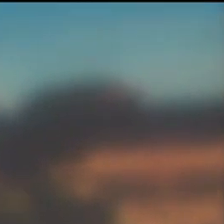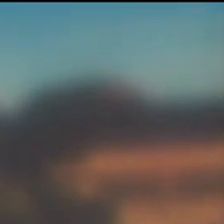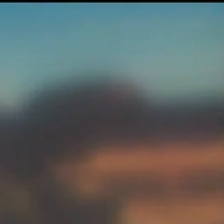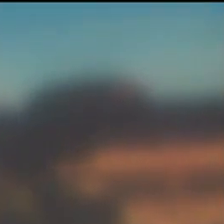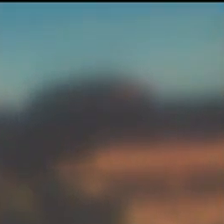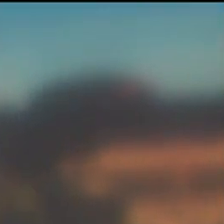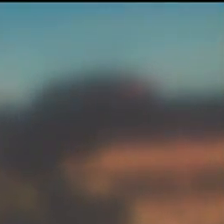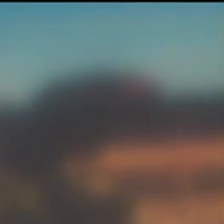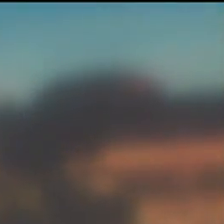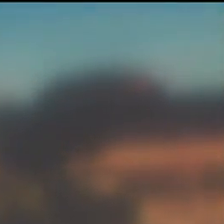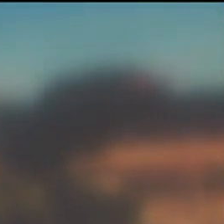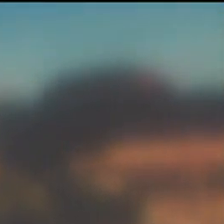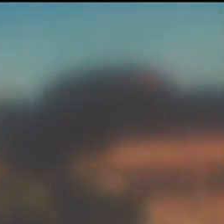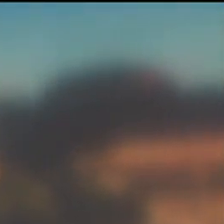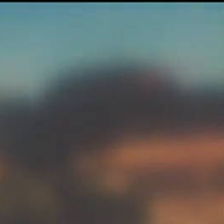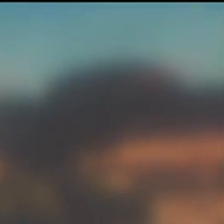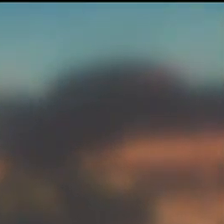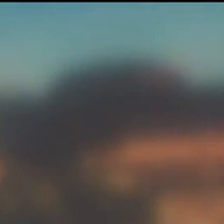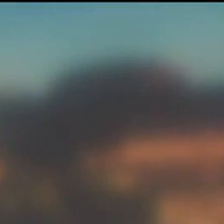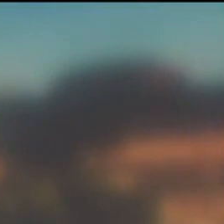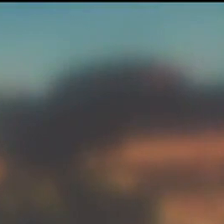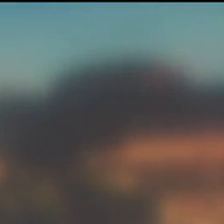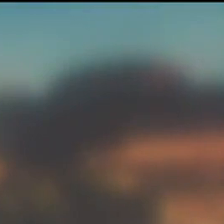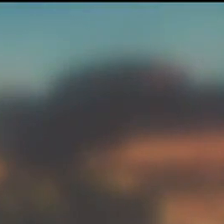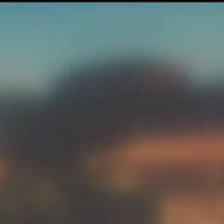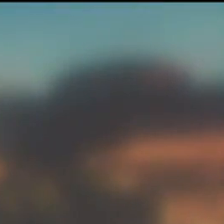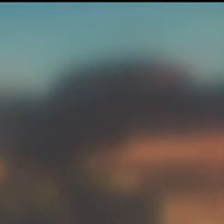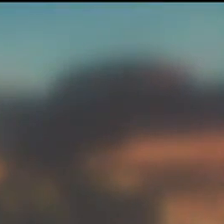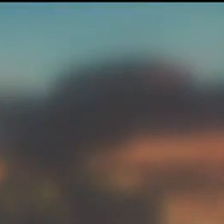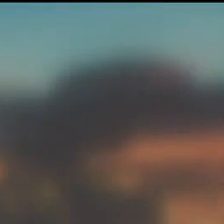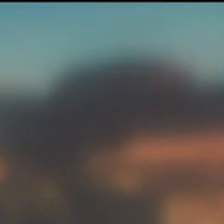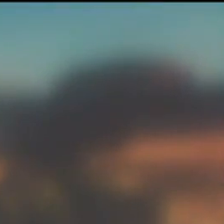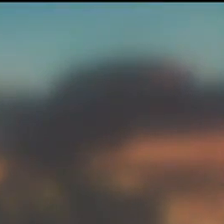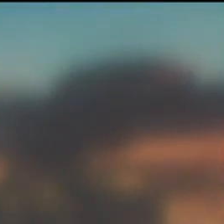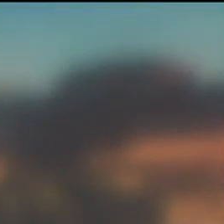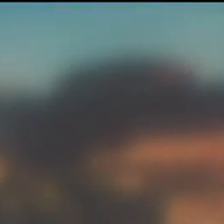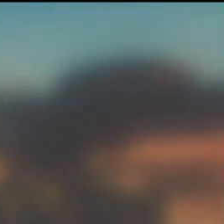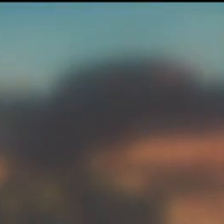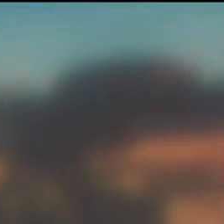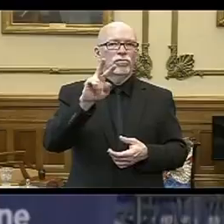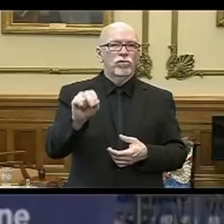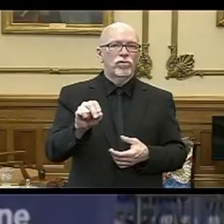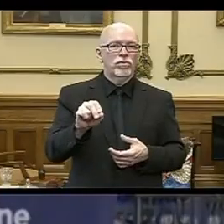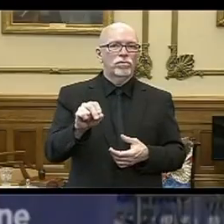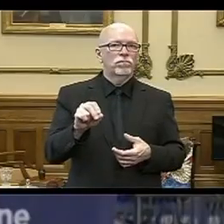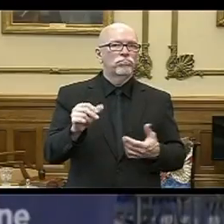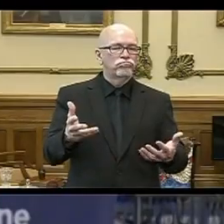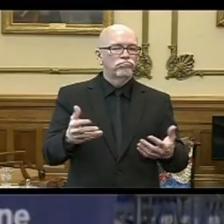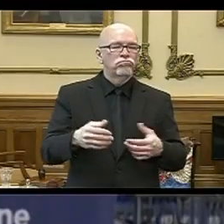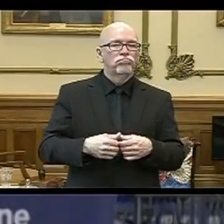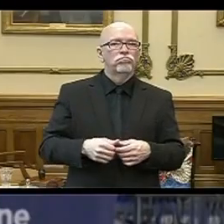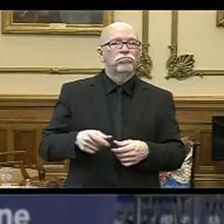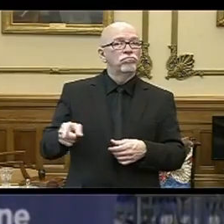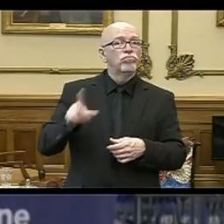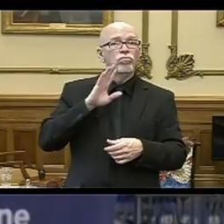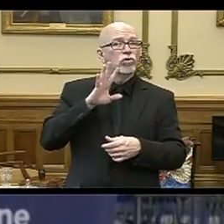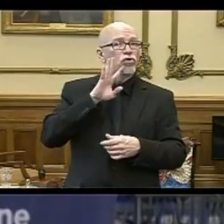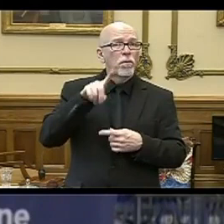do concerning the statewide stay-at-home order. He plans, though, to release his plan tomorrow. That will